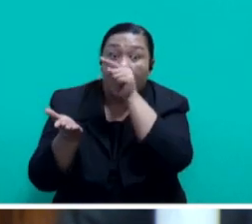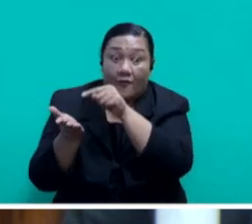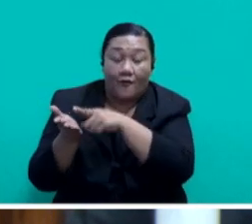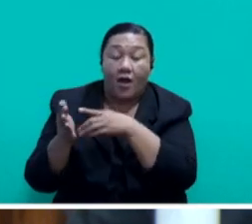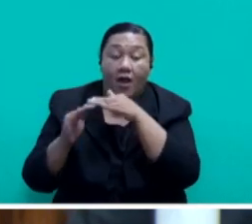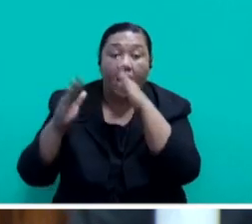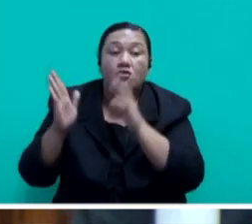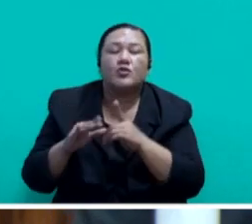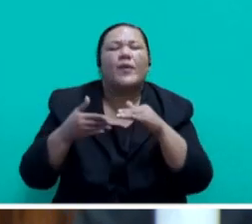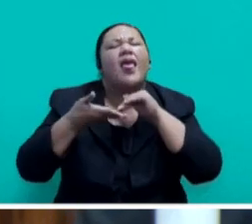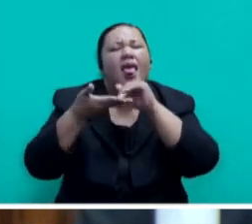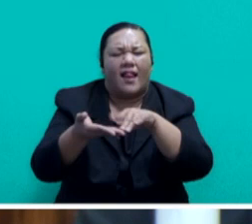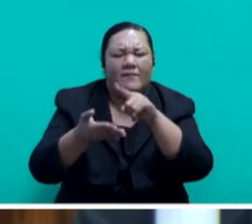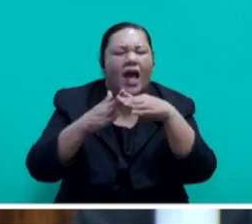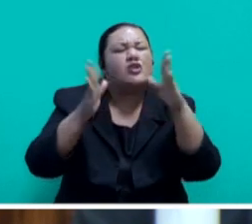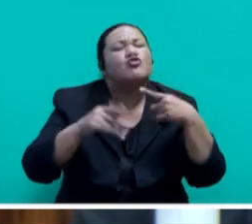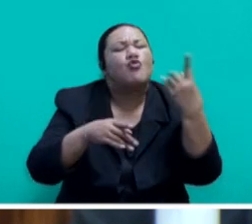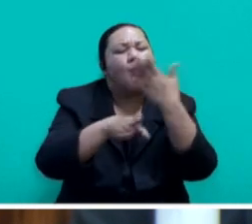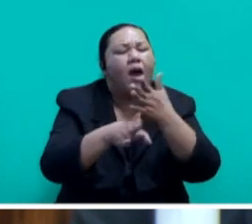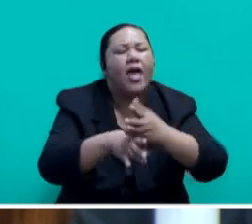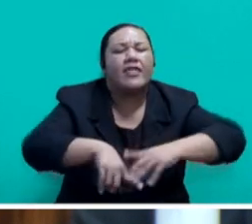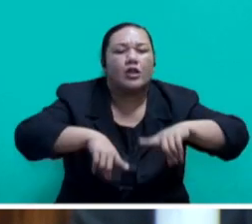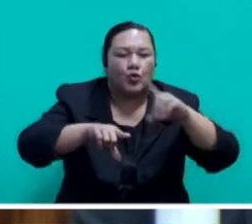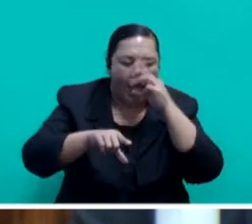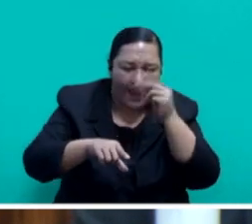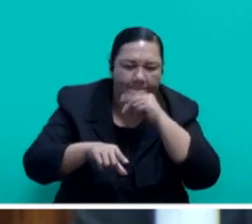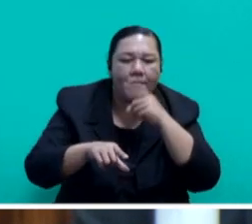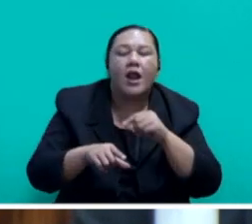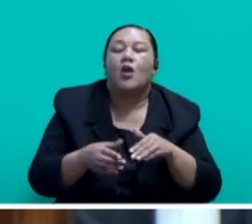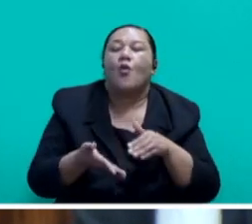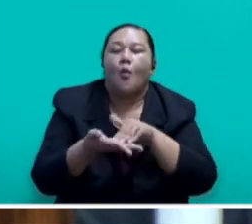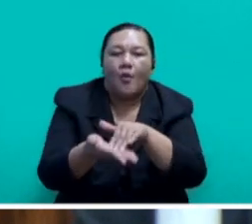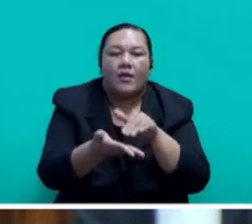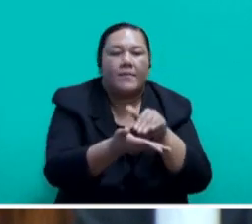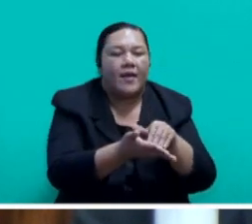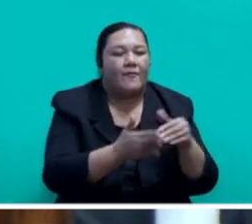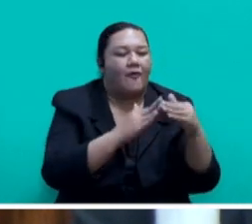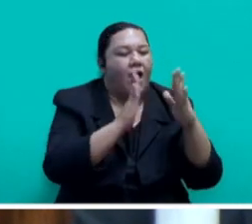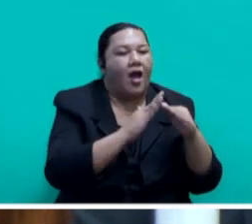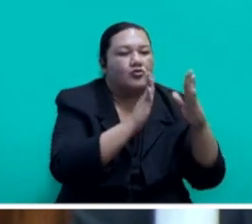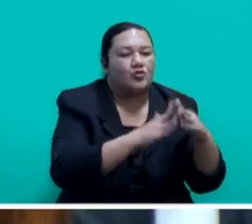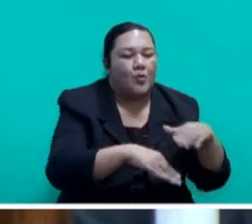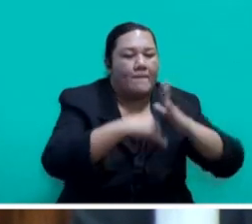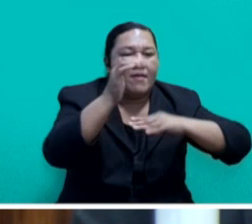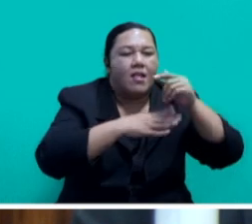adequate, and affordable housing to low and middle income earners.